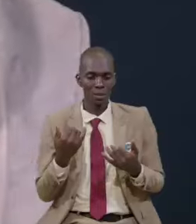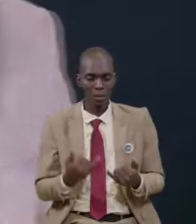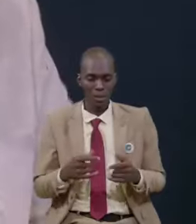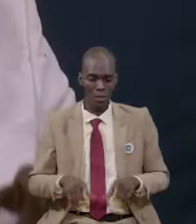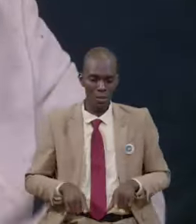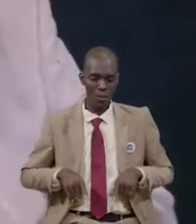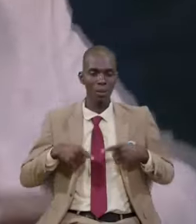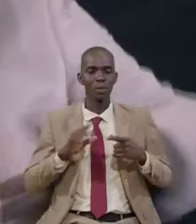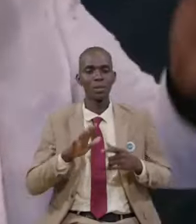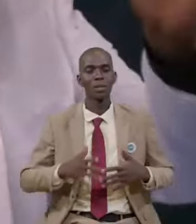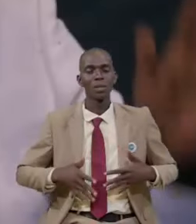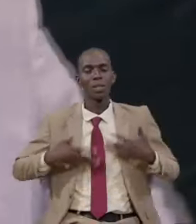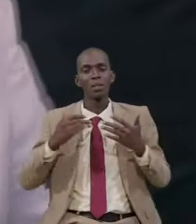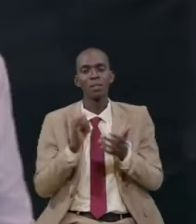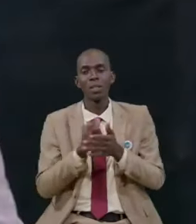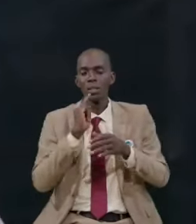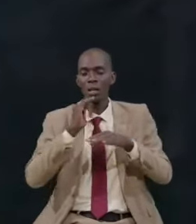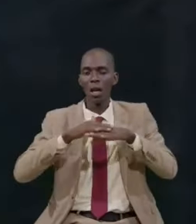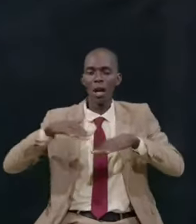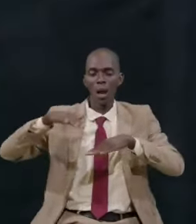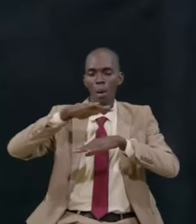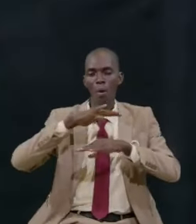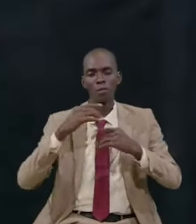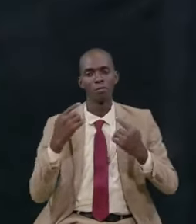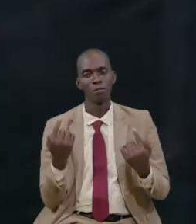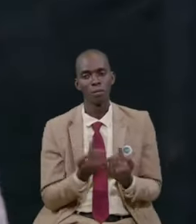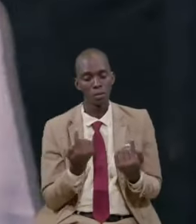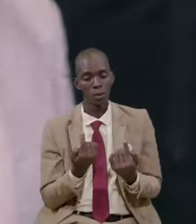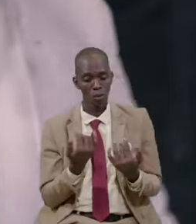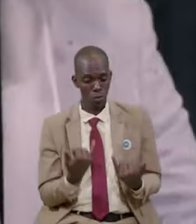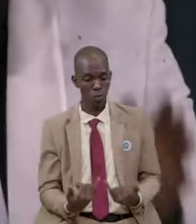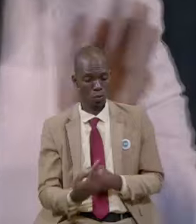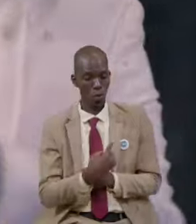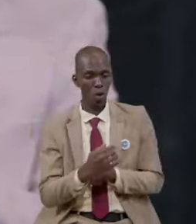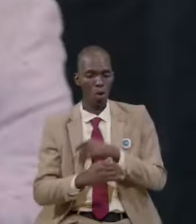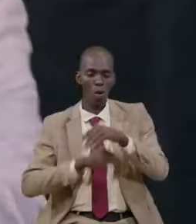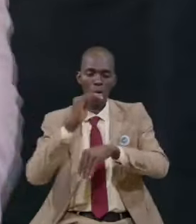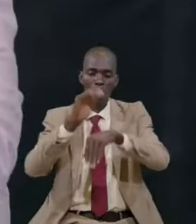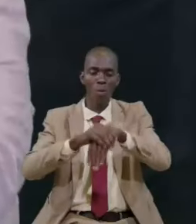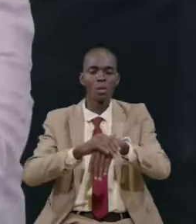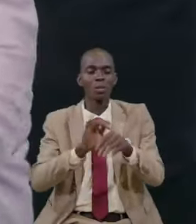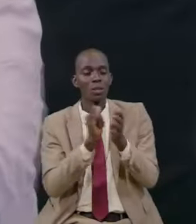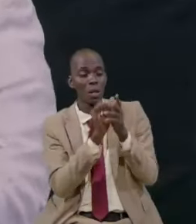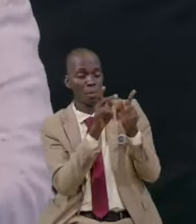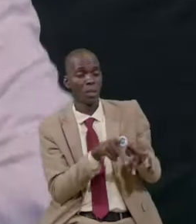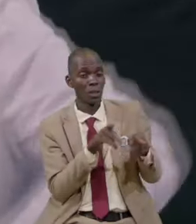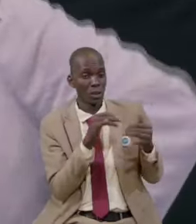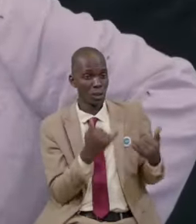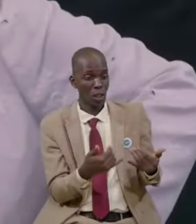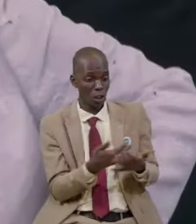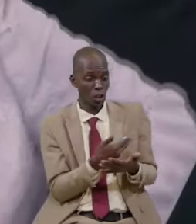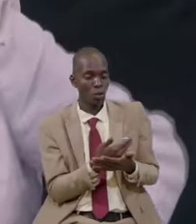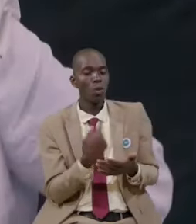today and henceforth. That is a person who received the mercy of God. But